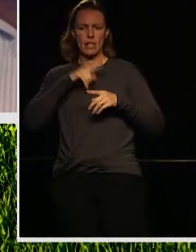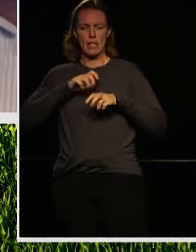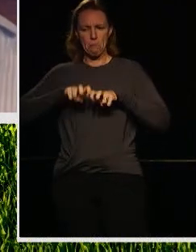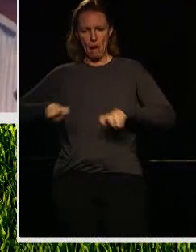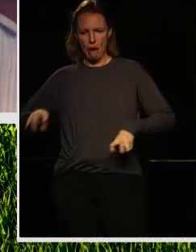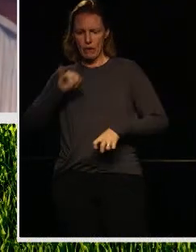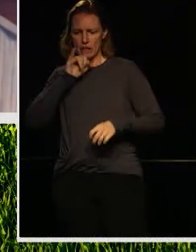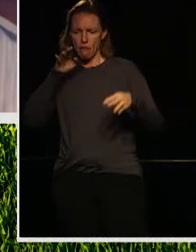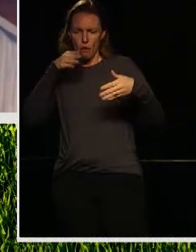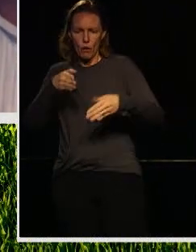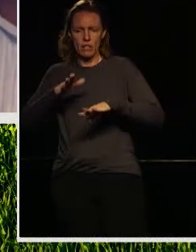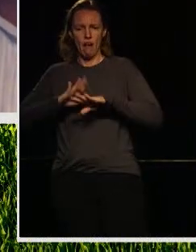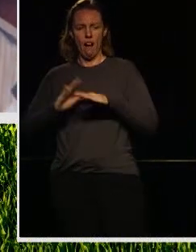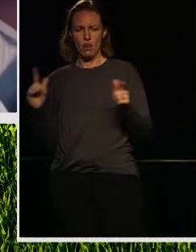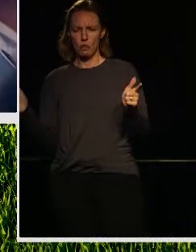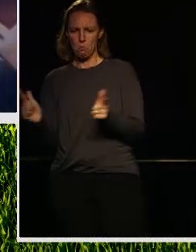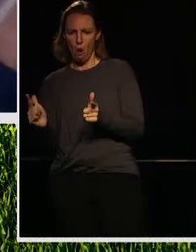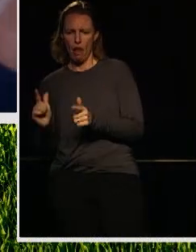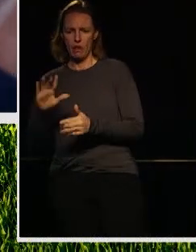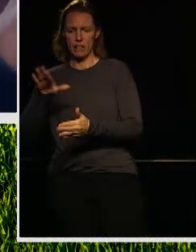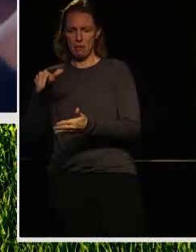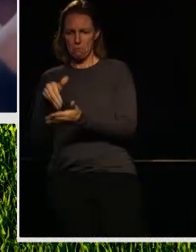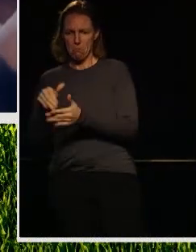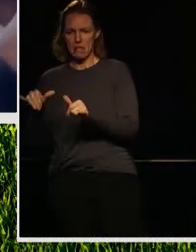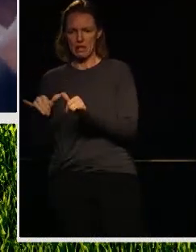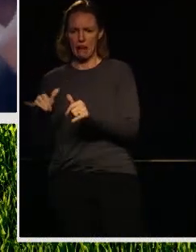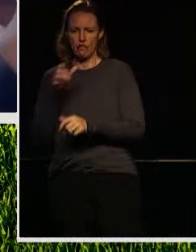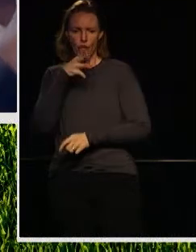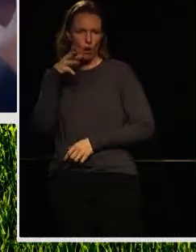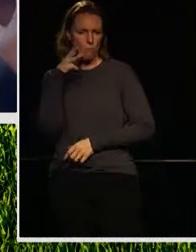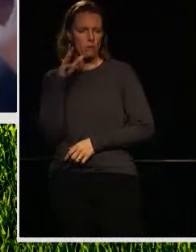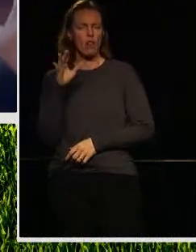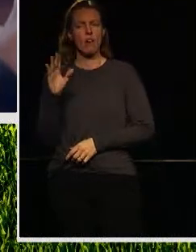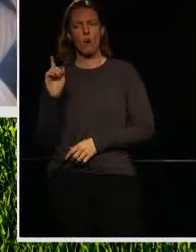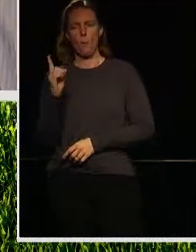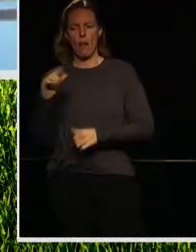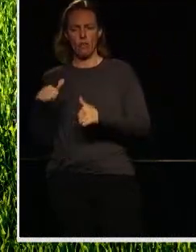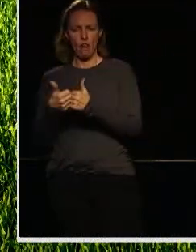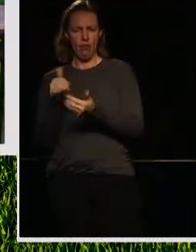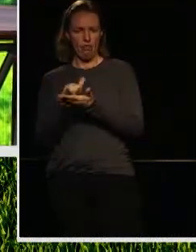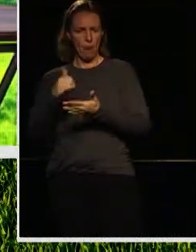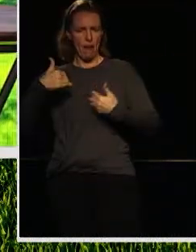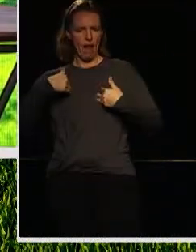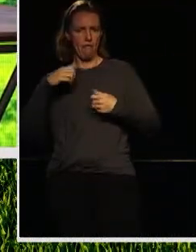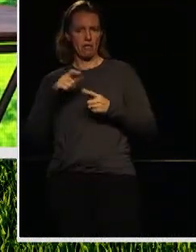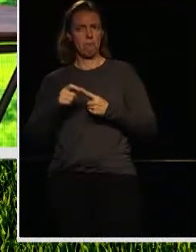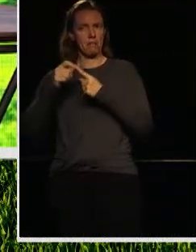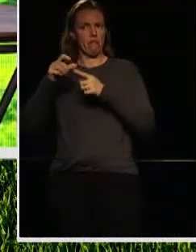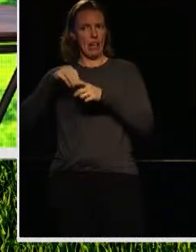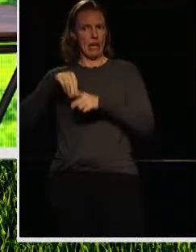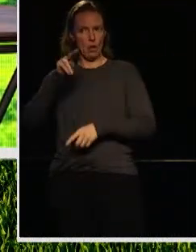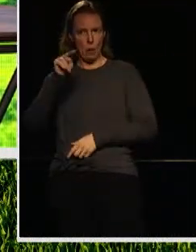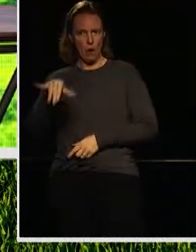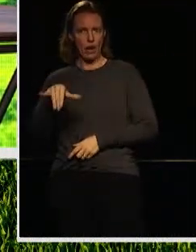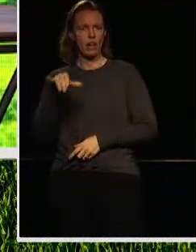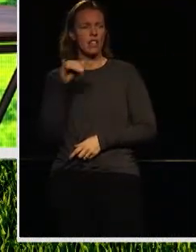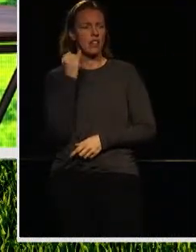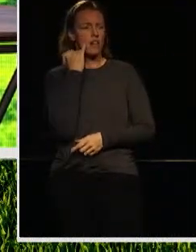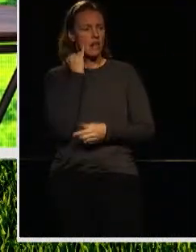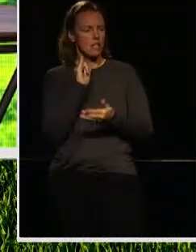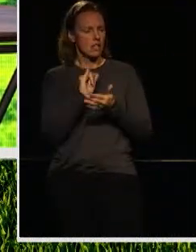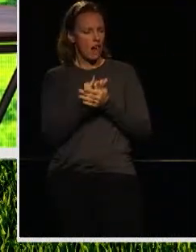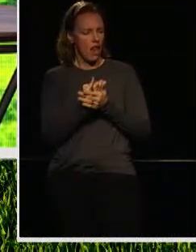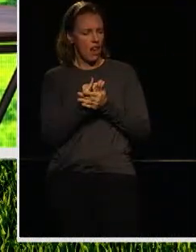on smaller and mid-sized farms. One challenge that we have, particularly in New York, is that